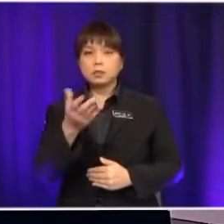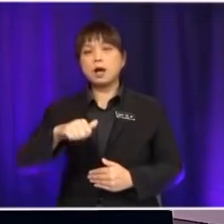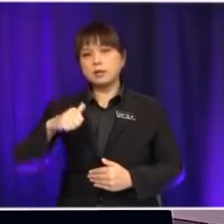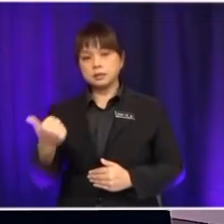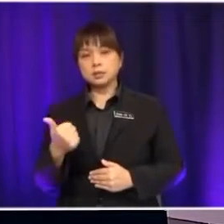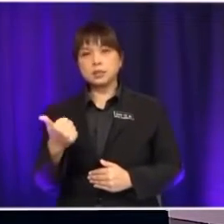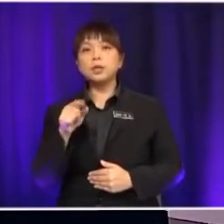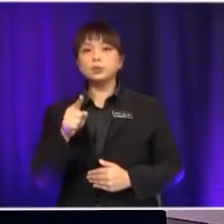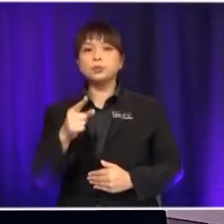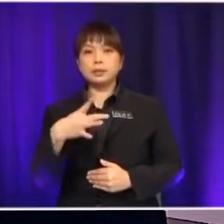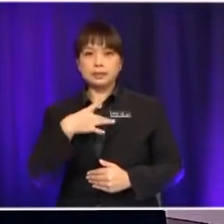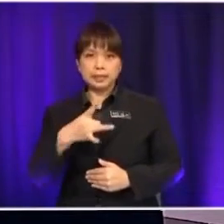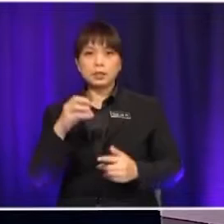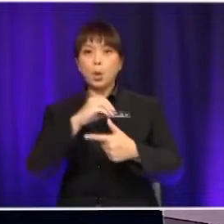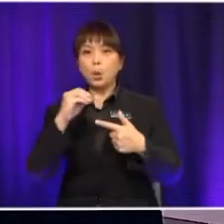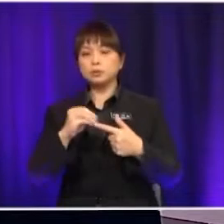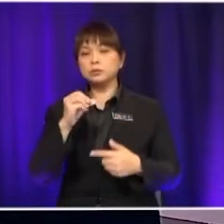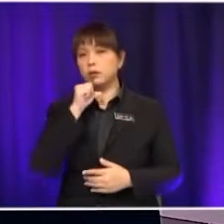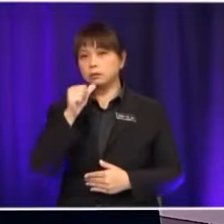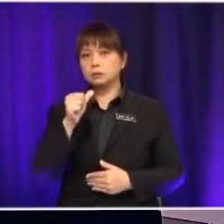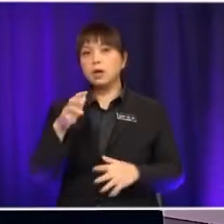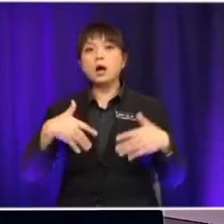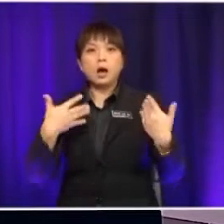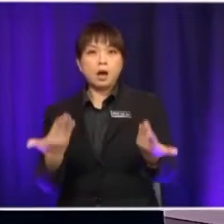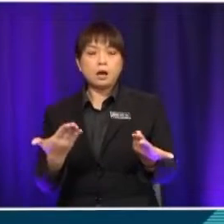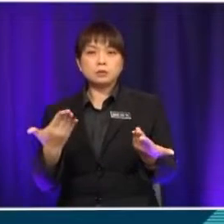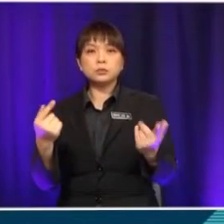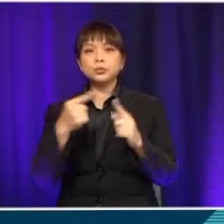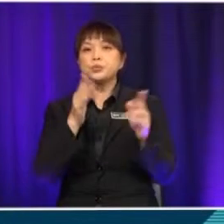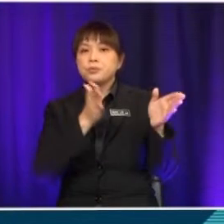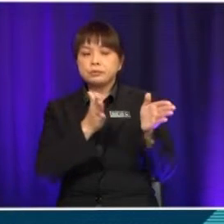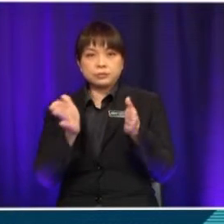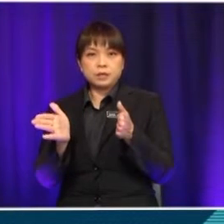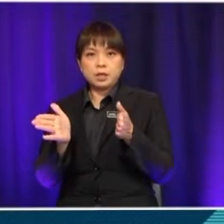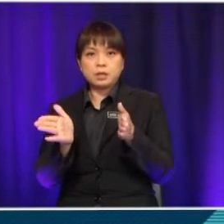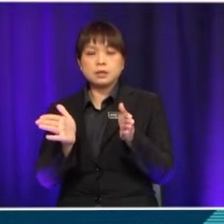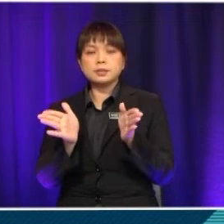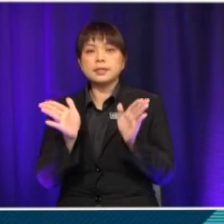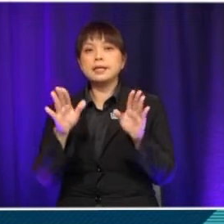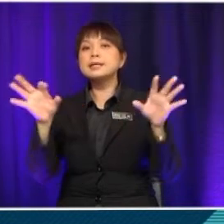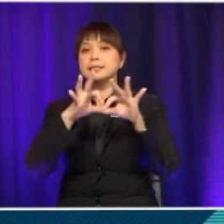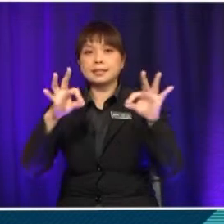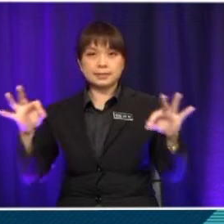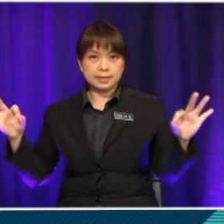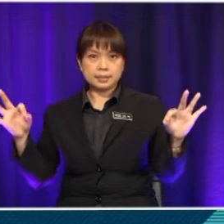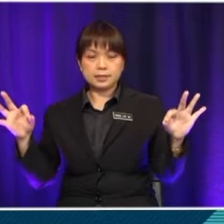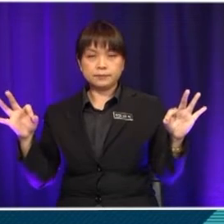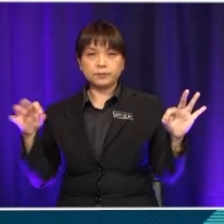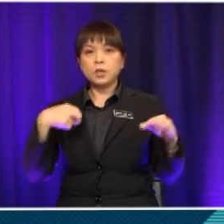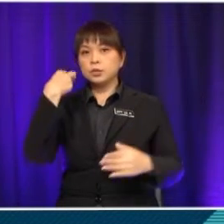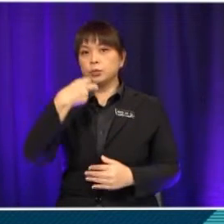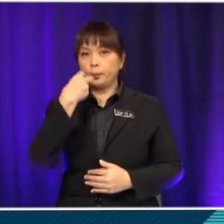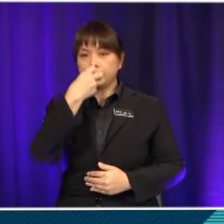you like this or not? Okay. So how to construct a sentence? All right. So normally a sentence, normally we